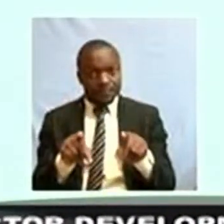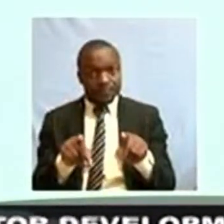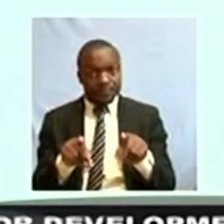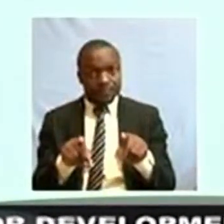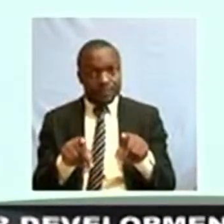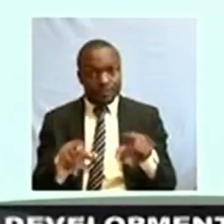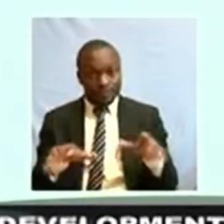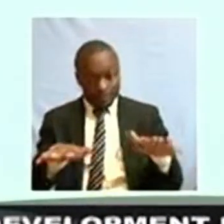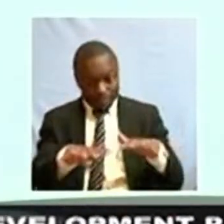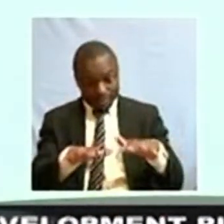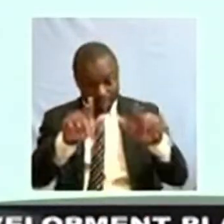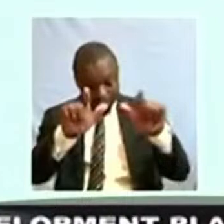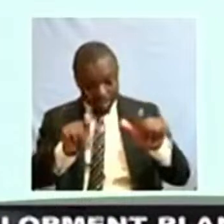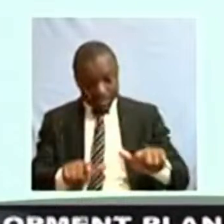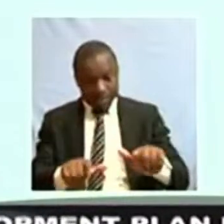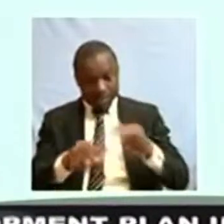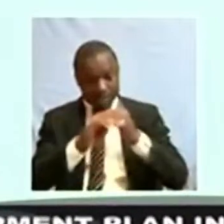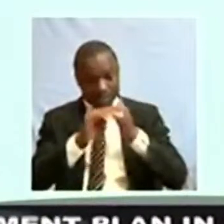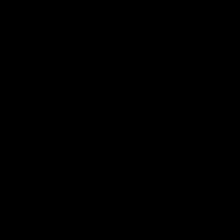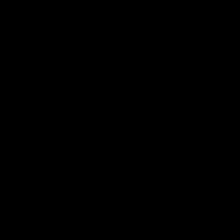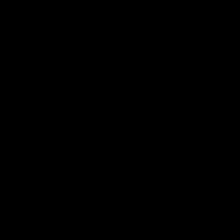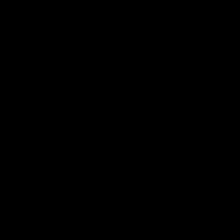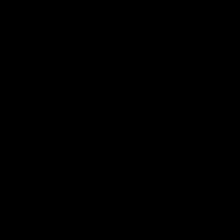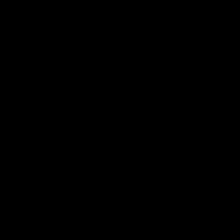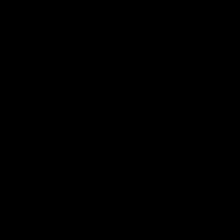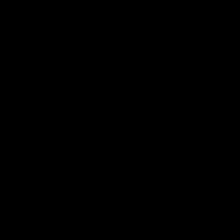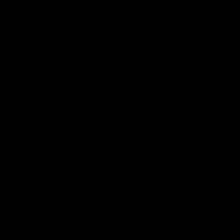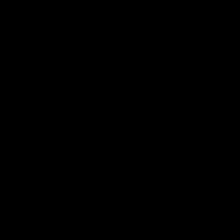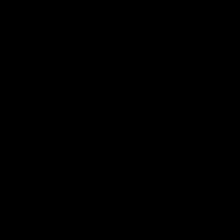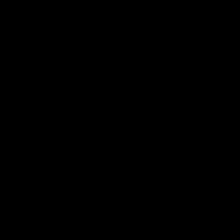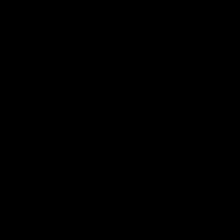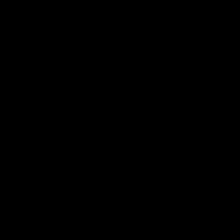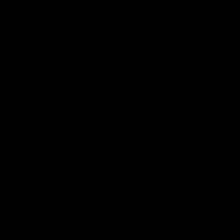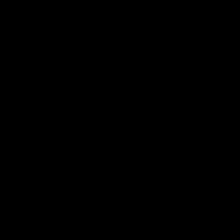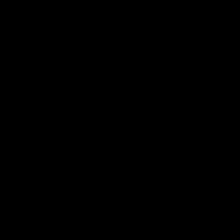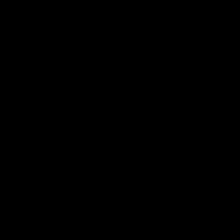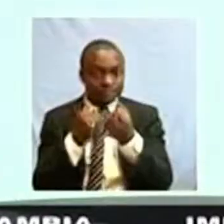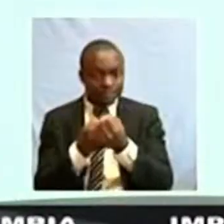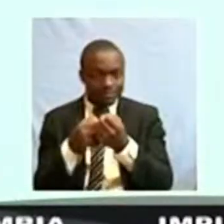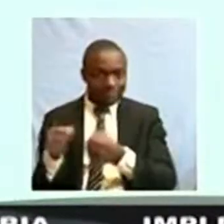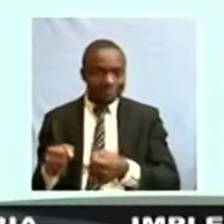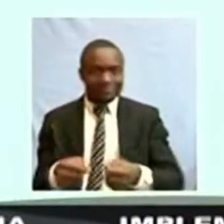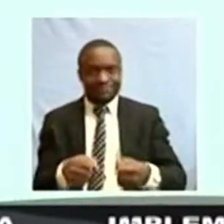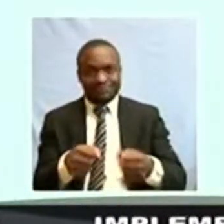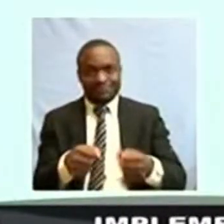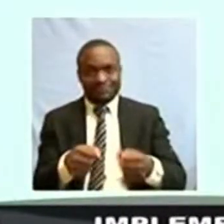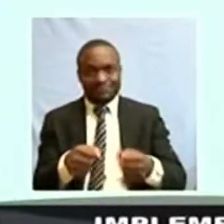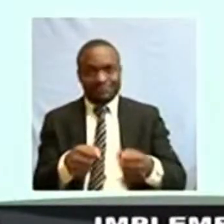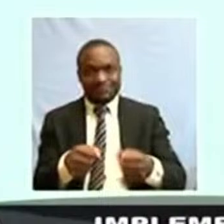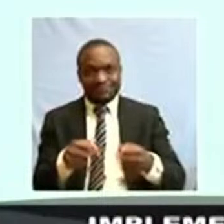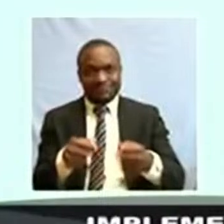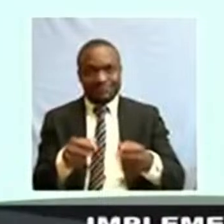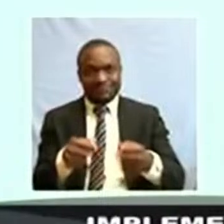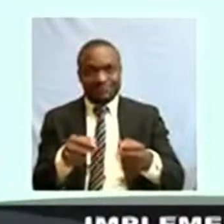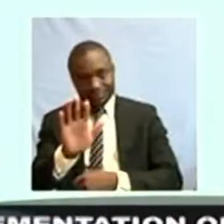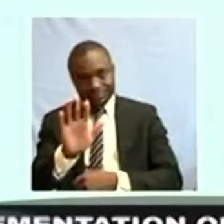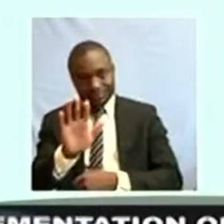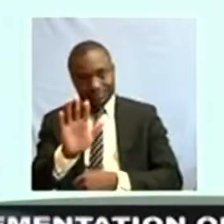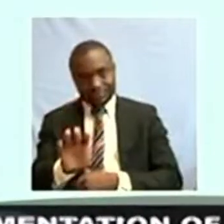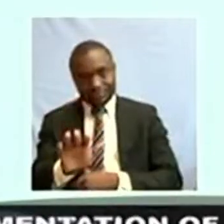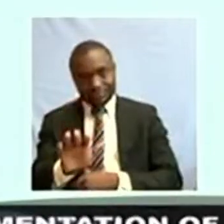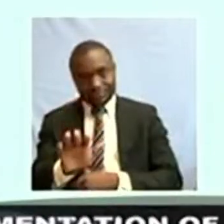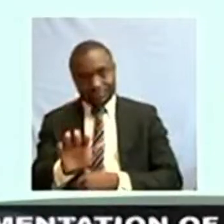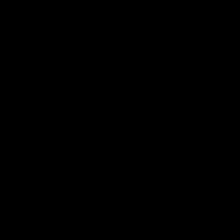with adequate technical support and strategic systematic management, the